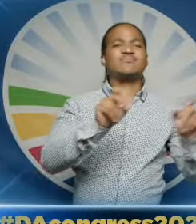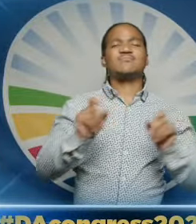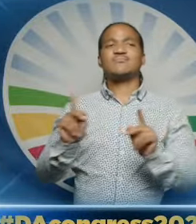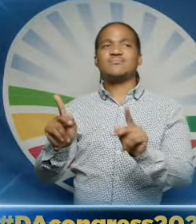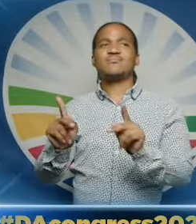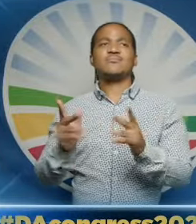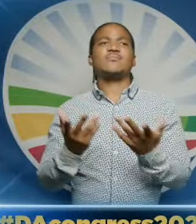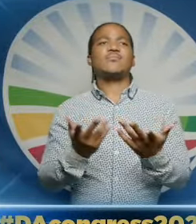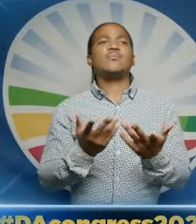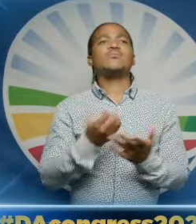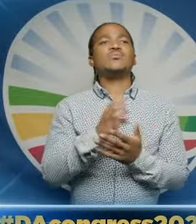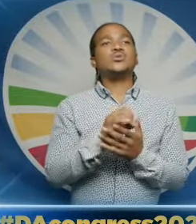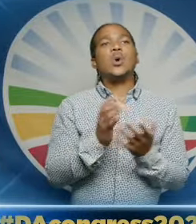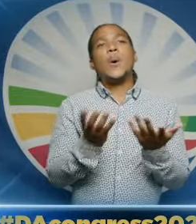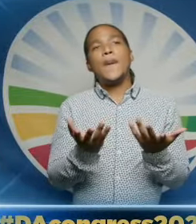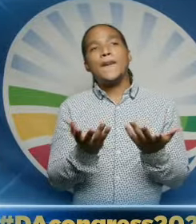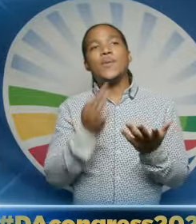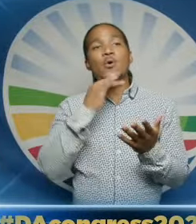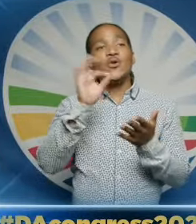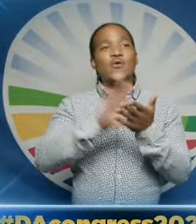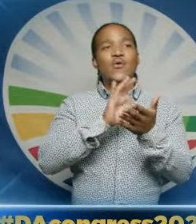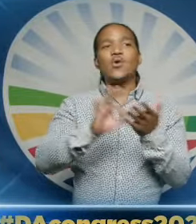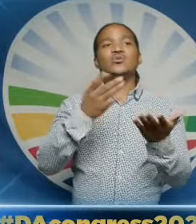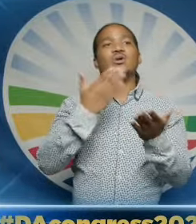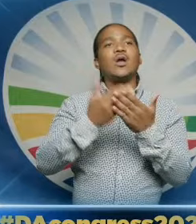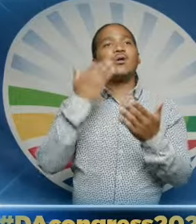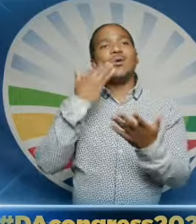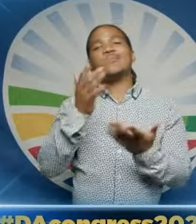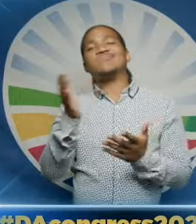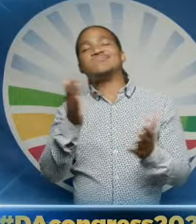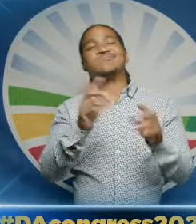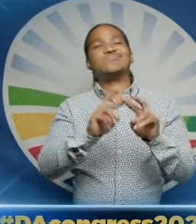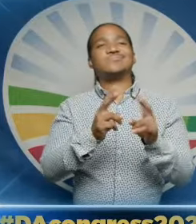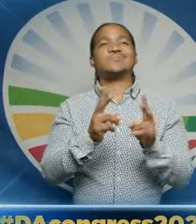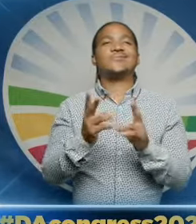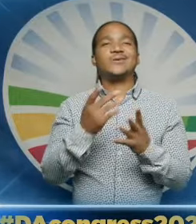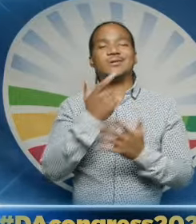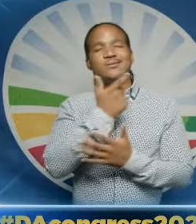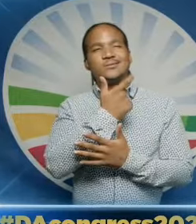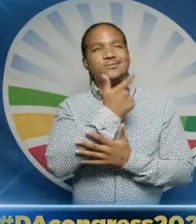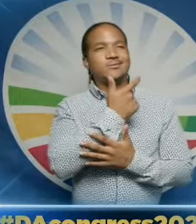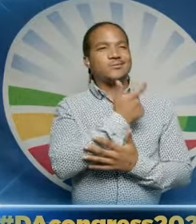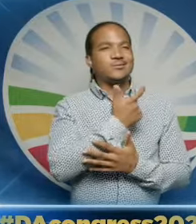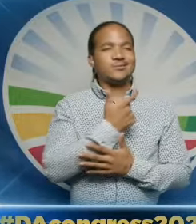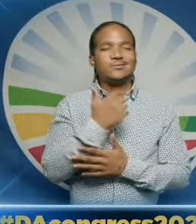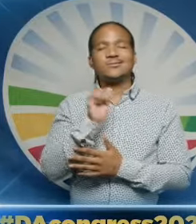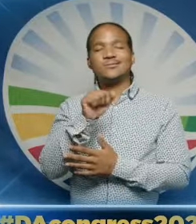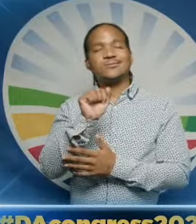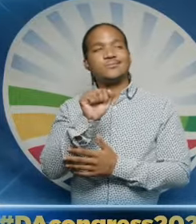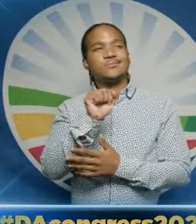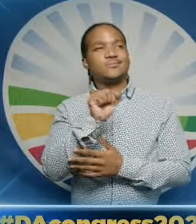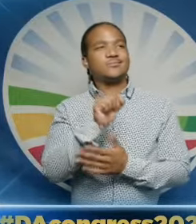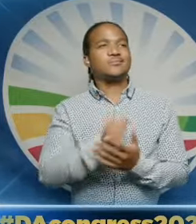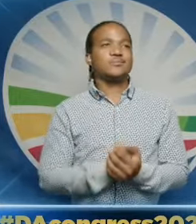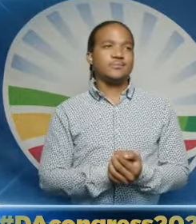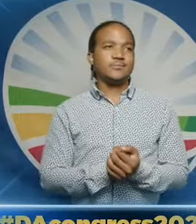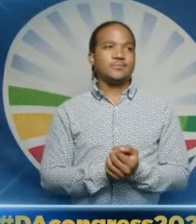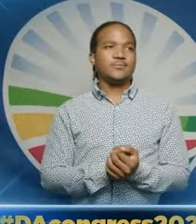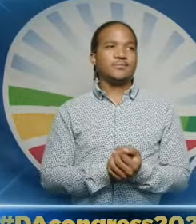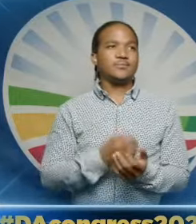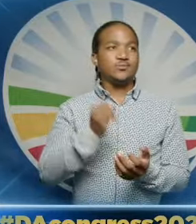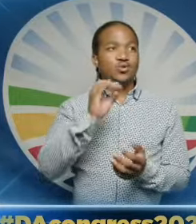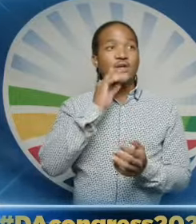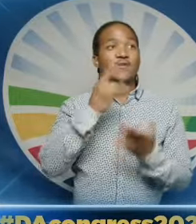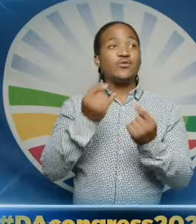is going to enjoy that. The height of moments like winning a toss before a cricket match. Who gets to bat first? Exactly. It's going to be like that. Steve, you weren't in